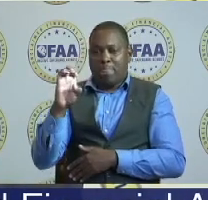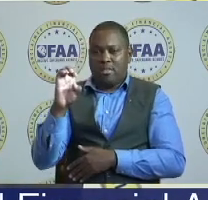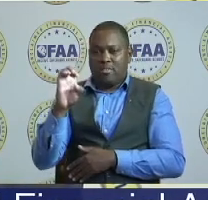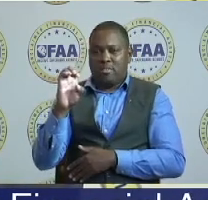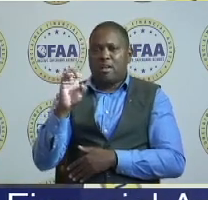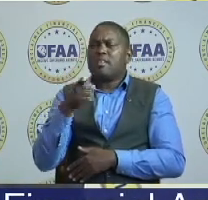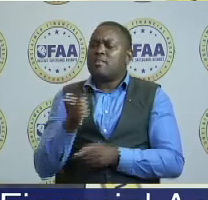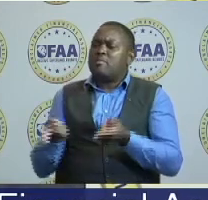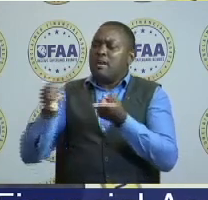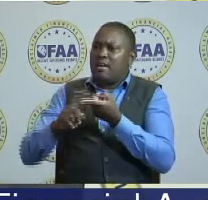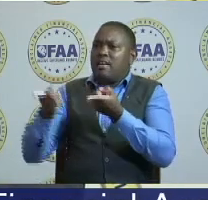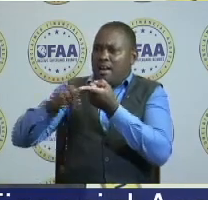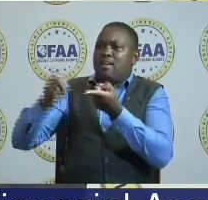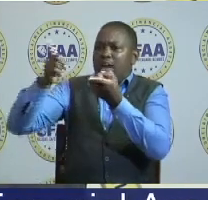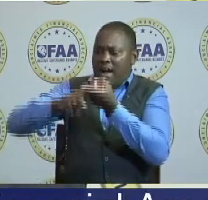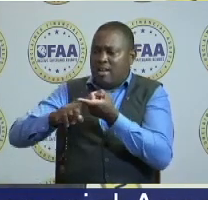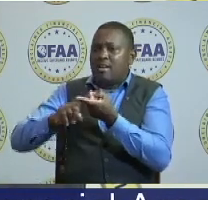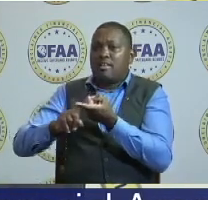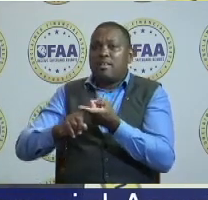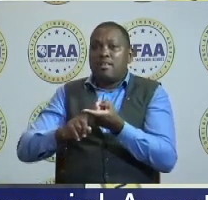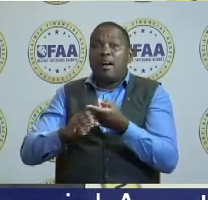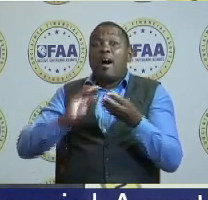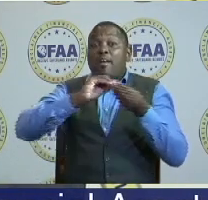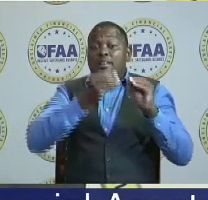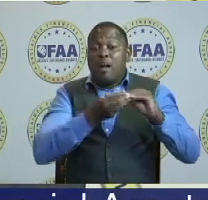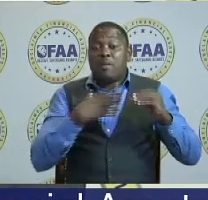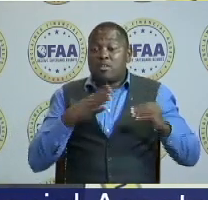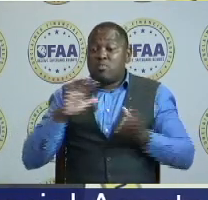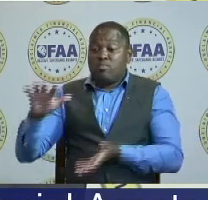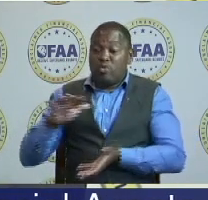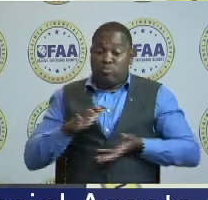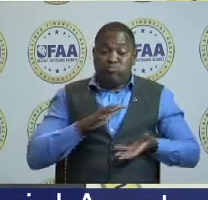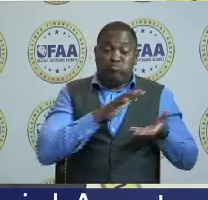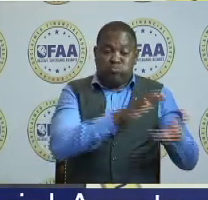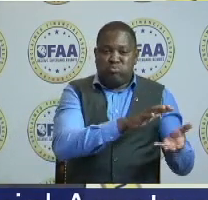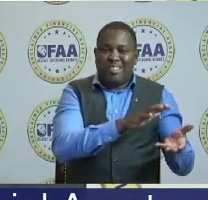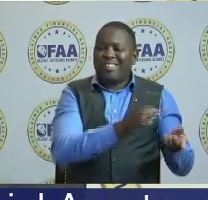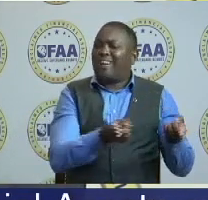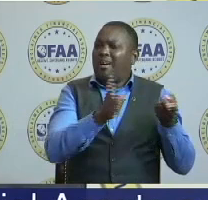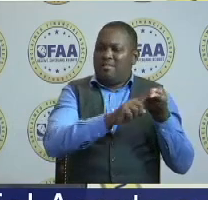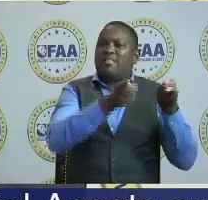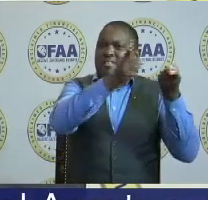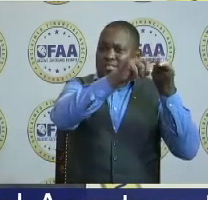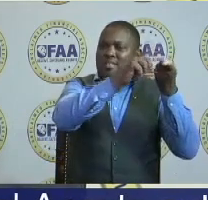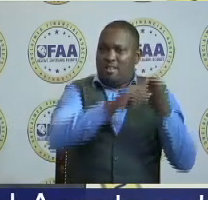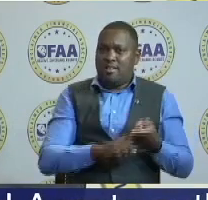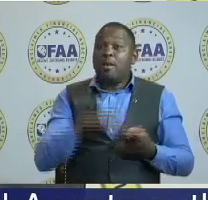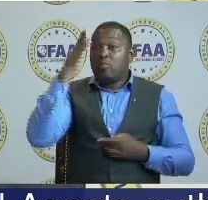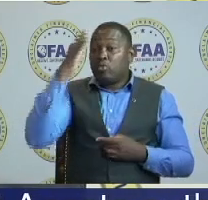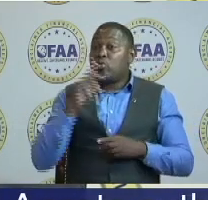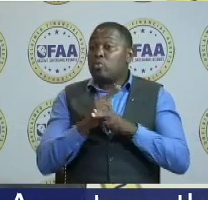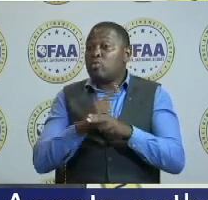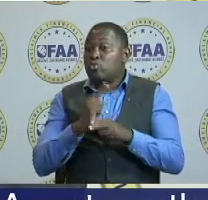numbers between last year and this year. And it just goes to show that when you do things using a little bit of innovation,